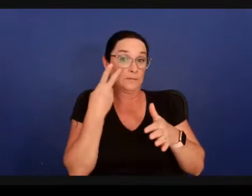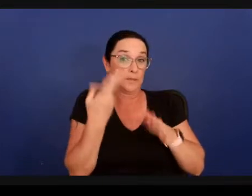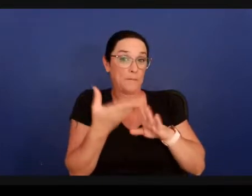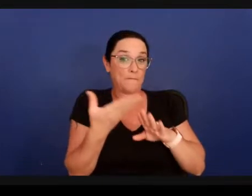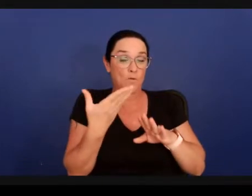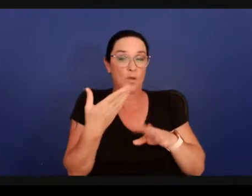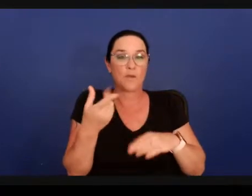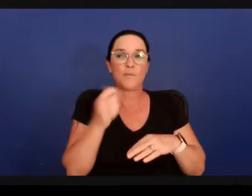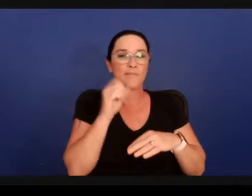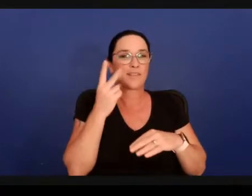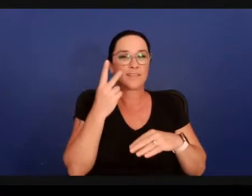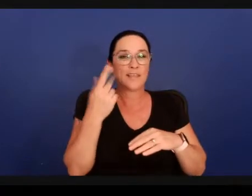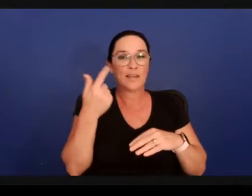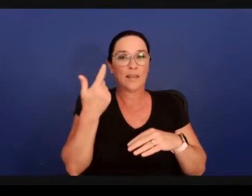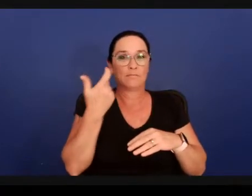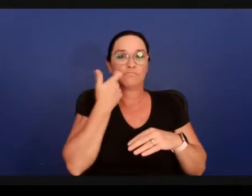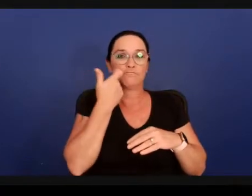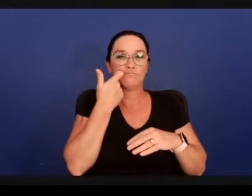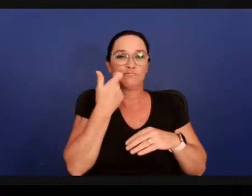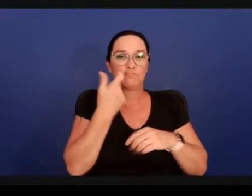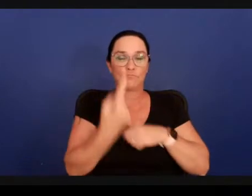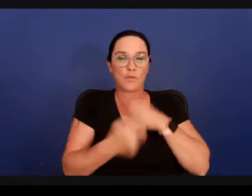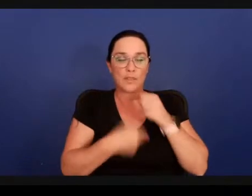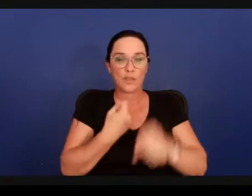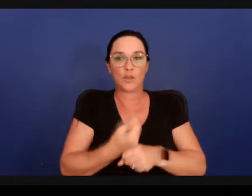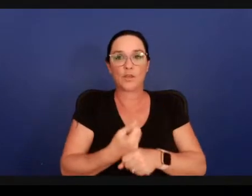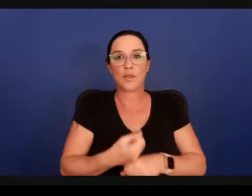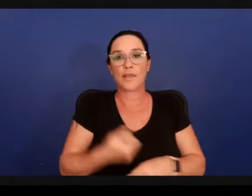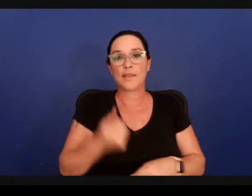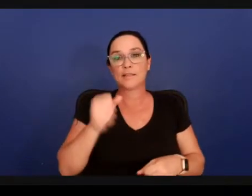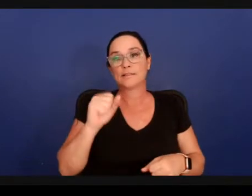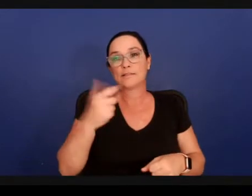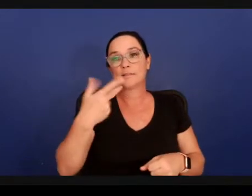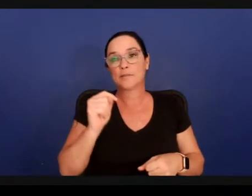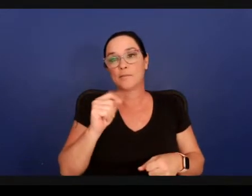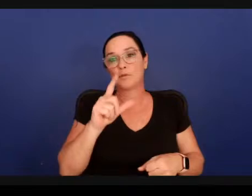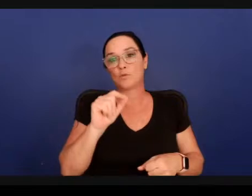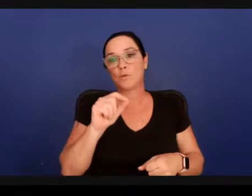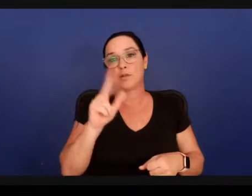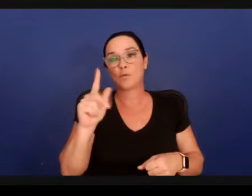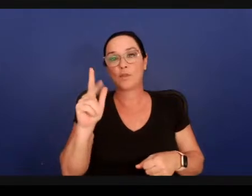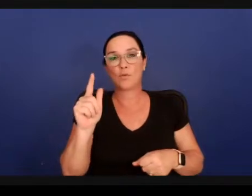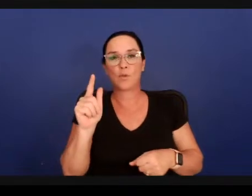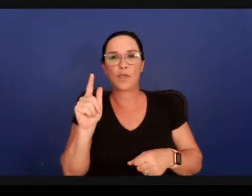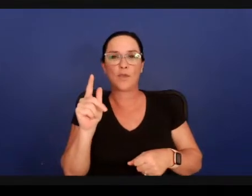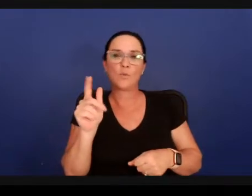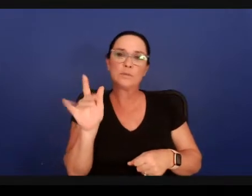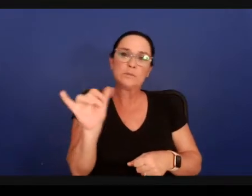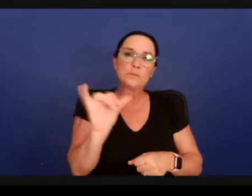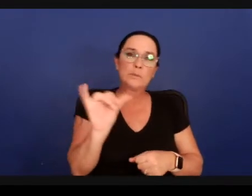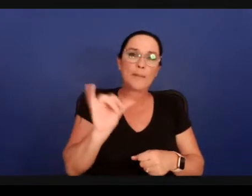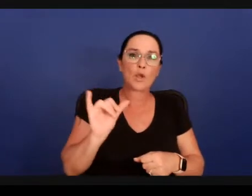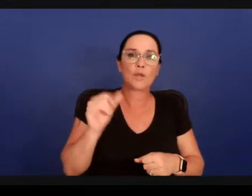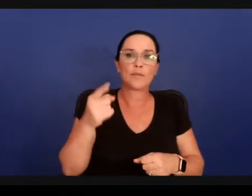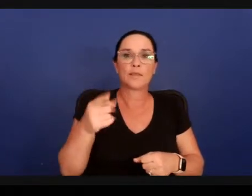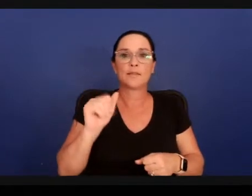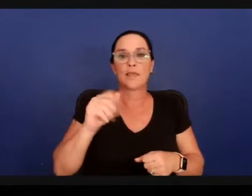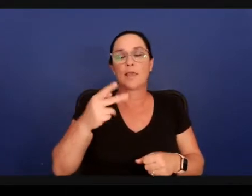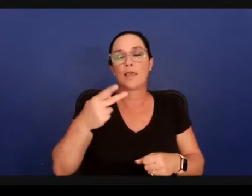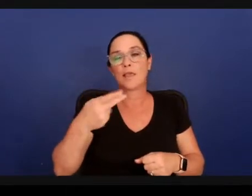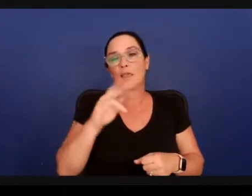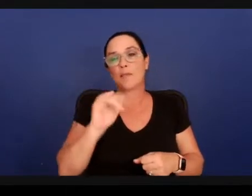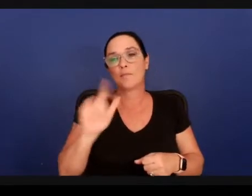for the last year. Our September 2023 eruption is not unlike this one, which was actually April and May of